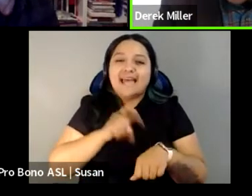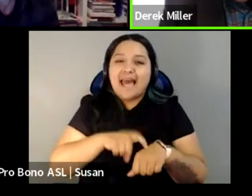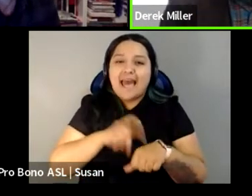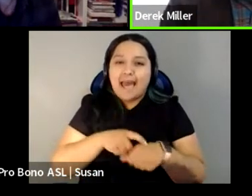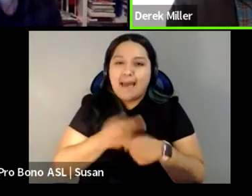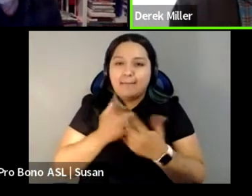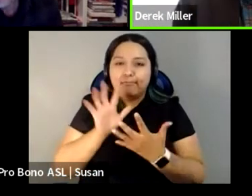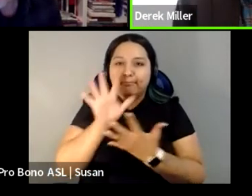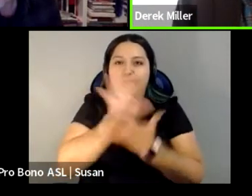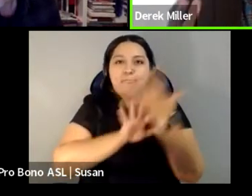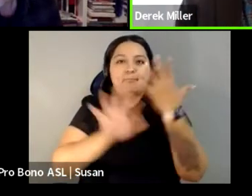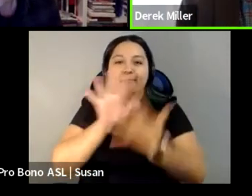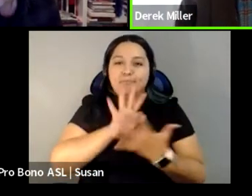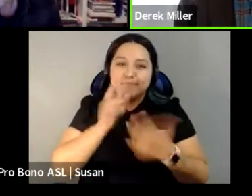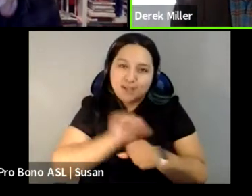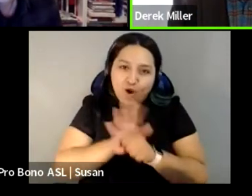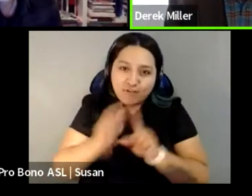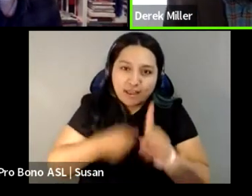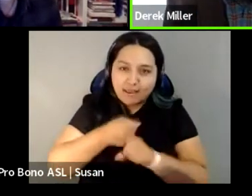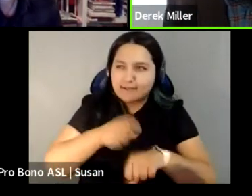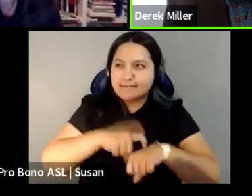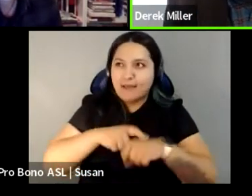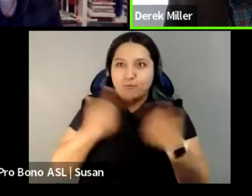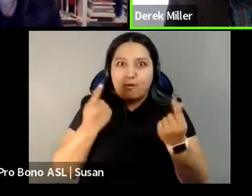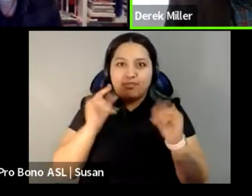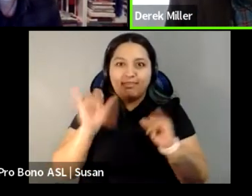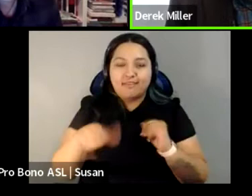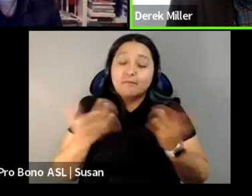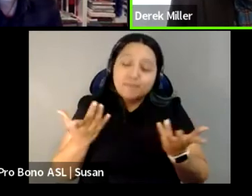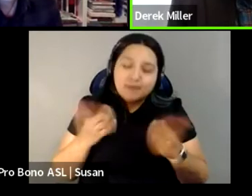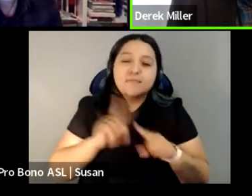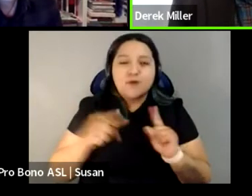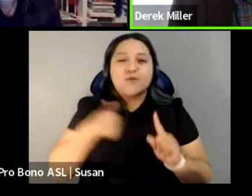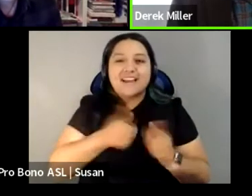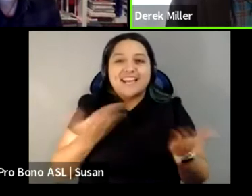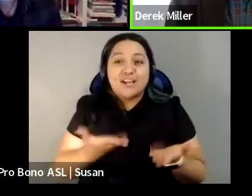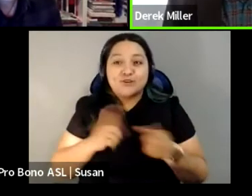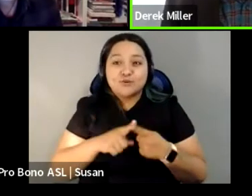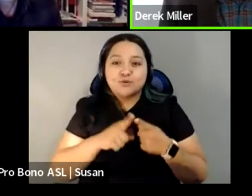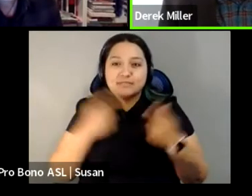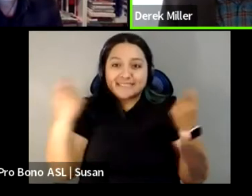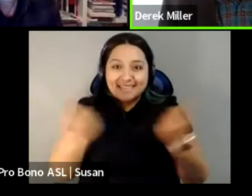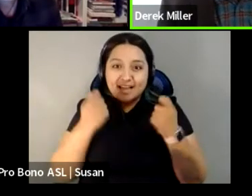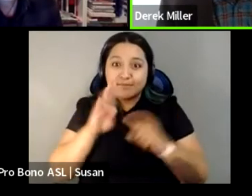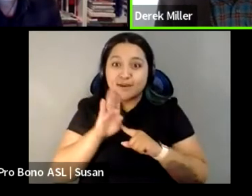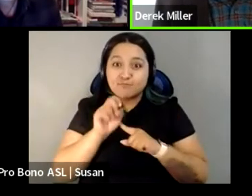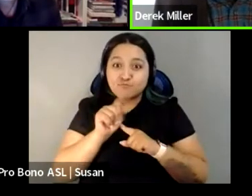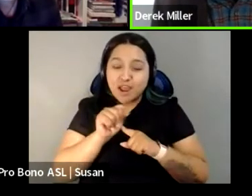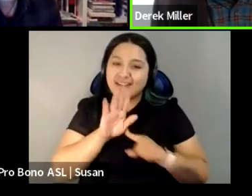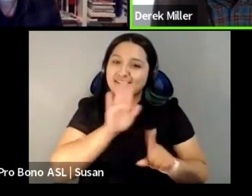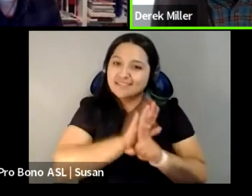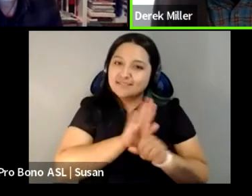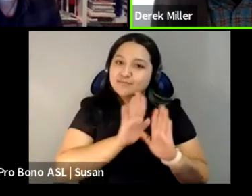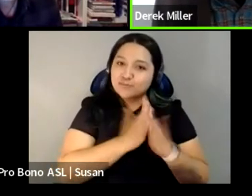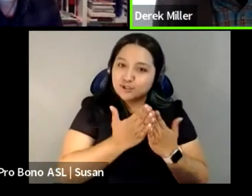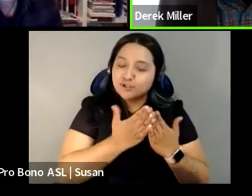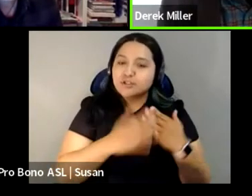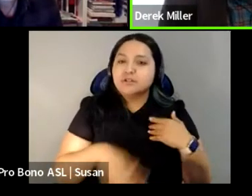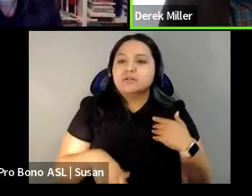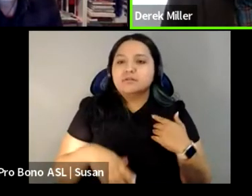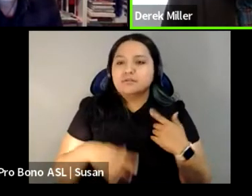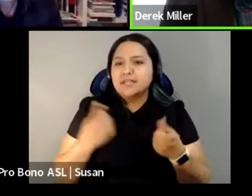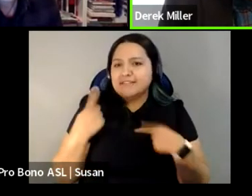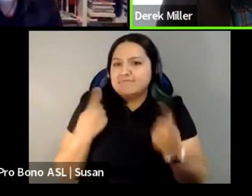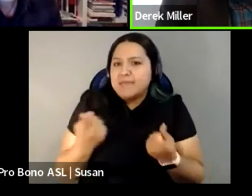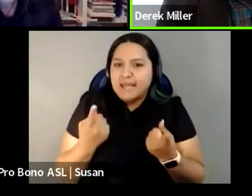We are here too, though, not just to celebrate Brent, but to celebrate this book that he's written, which has of course been mediated by many other